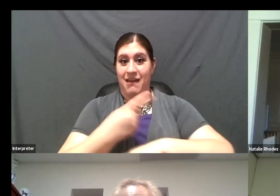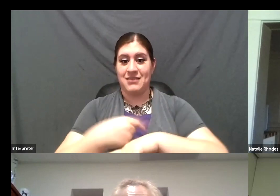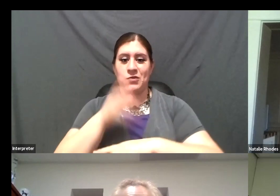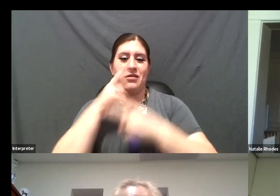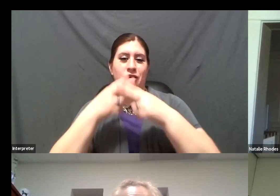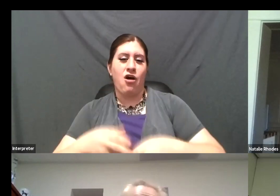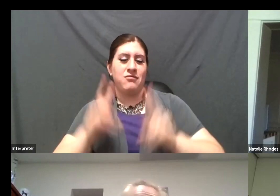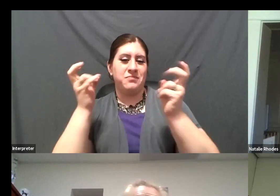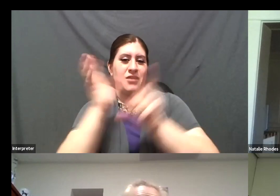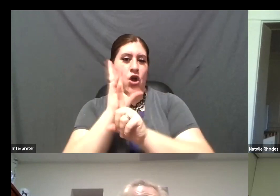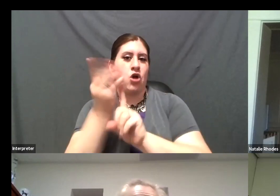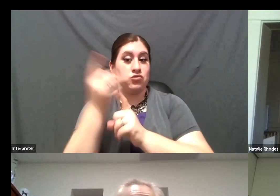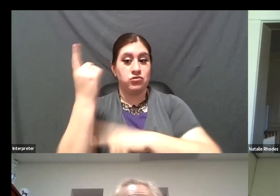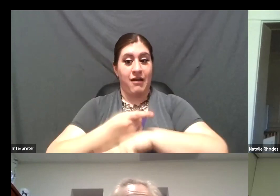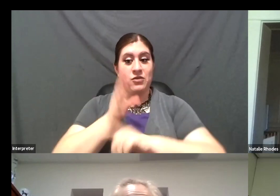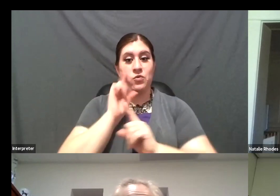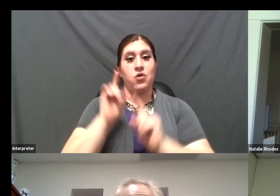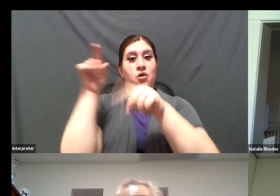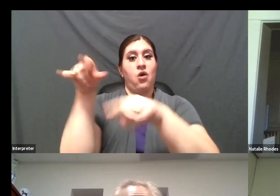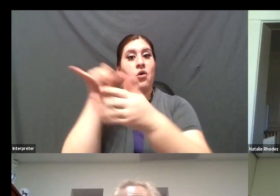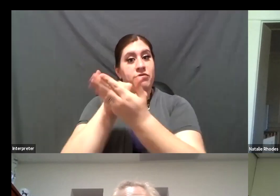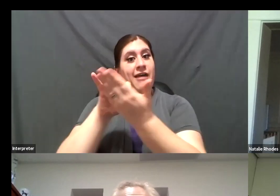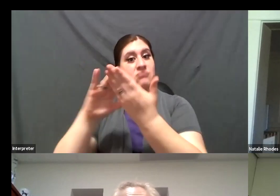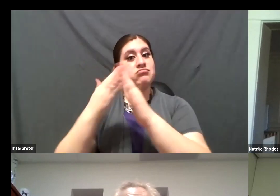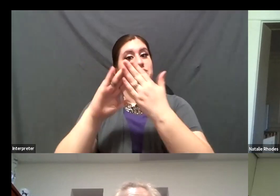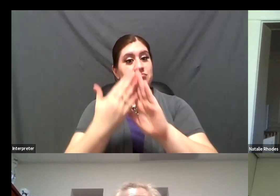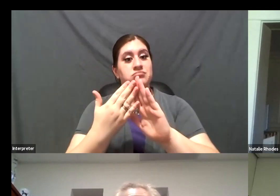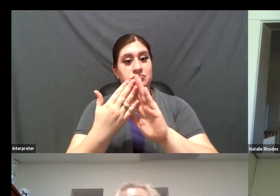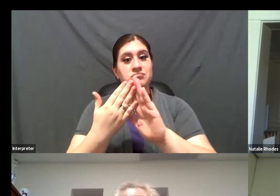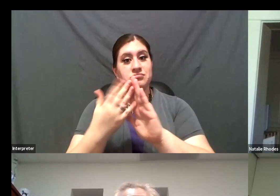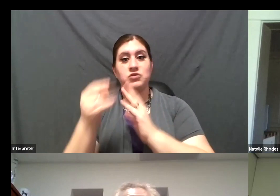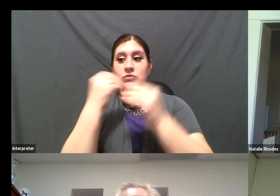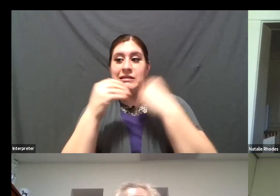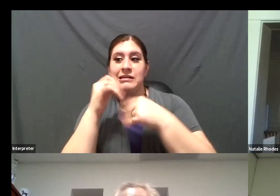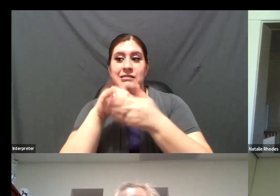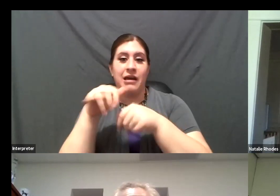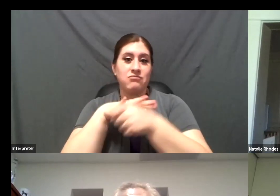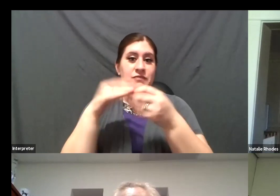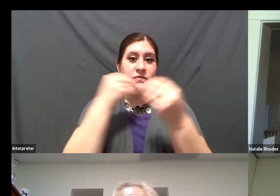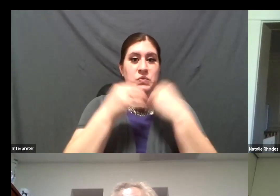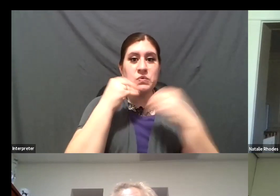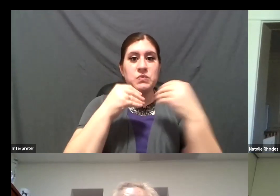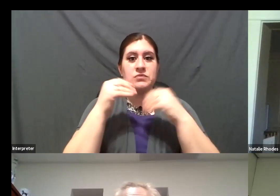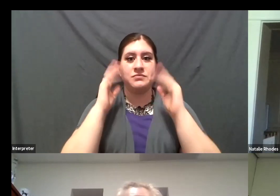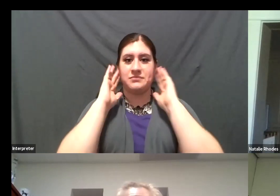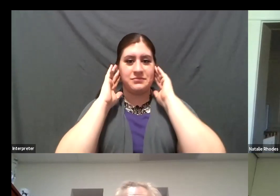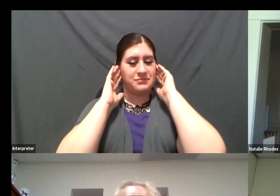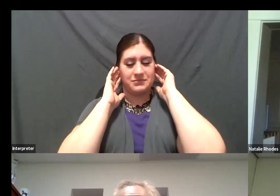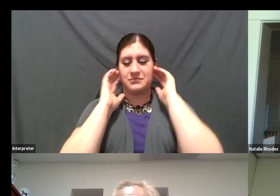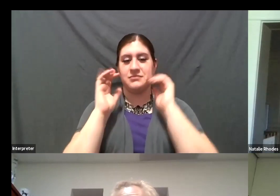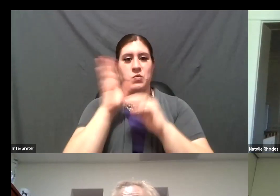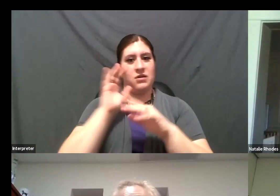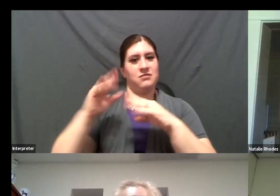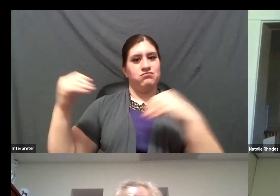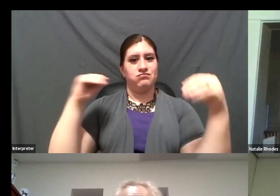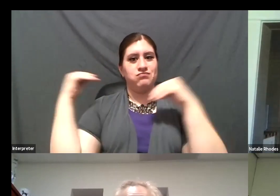cultural days, in which they, quote, go into town. Okay, and you eat the local food, interact with the local people, and shop